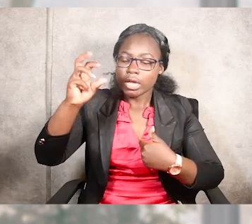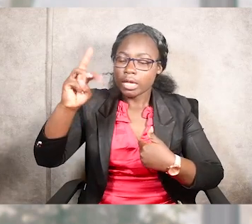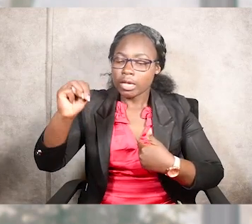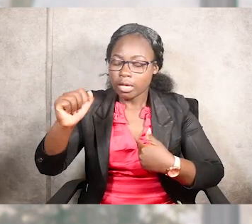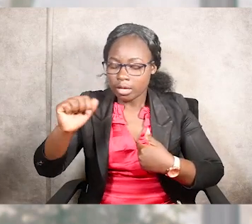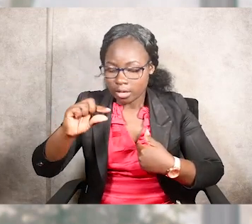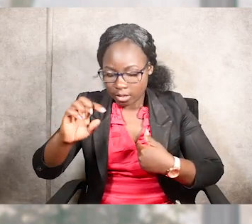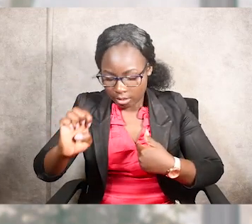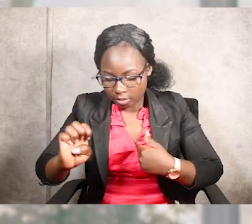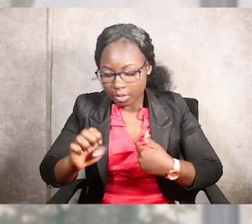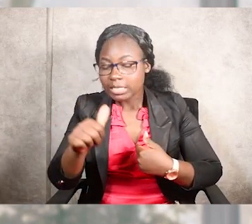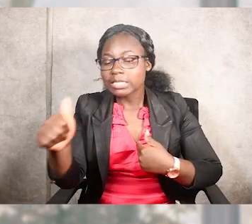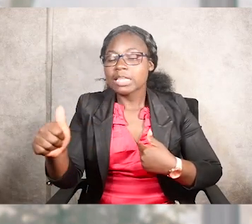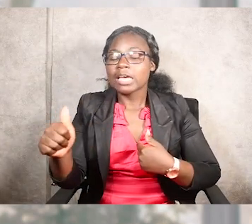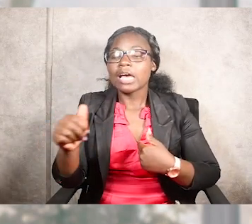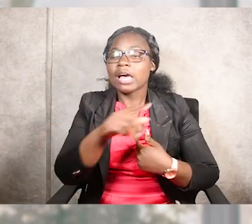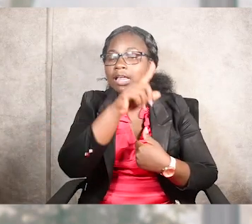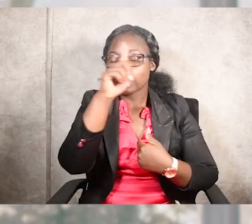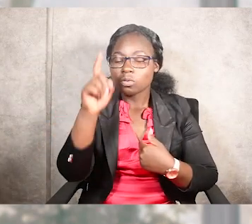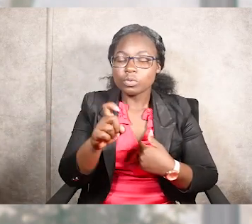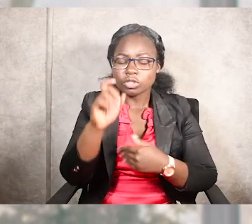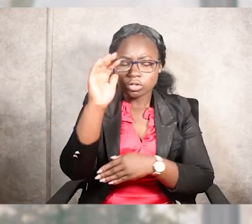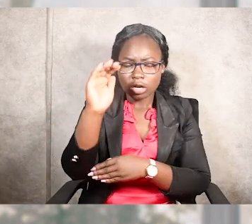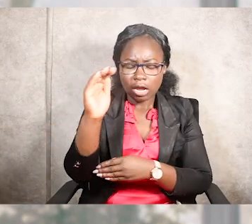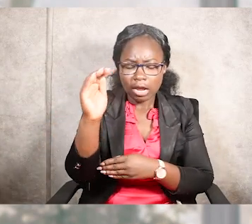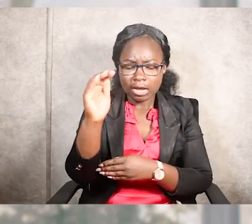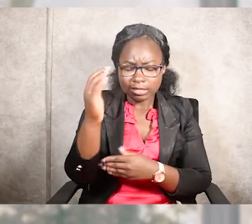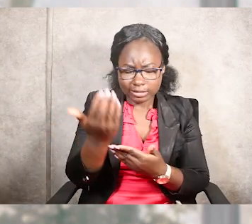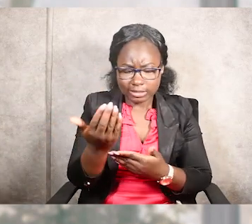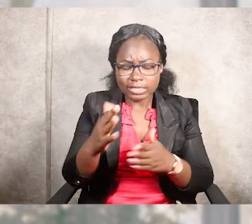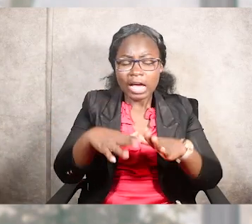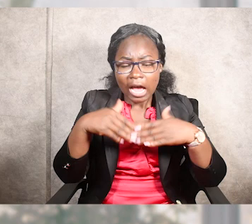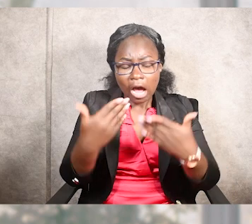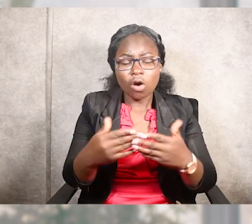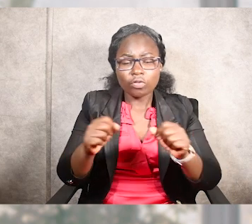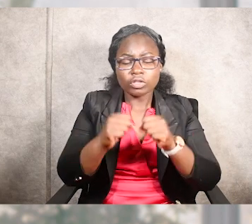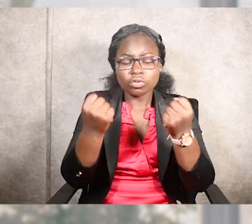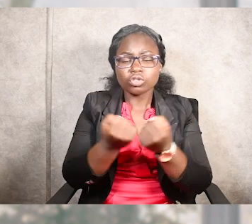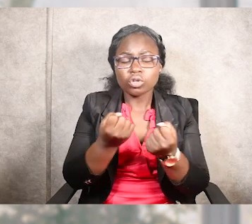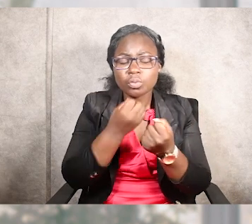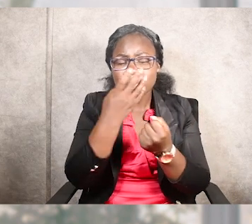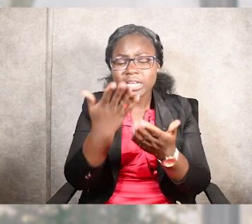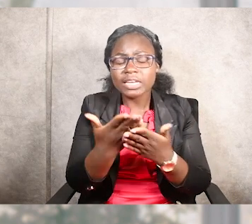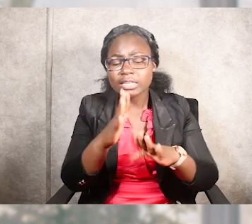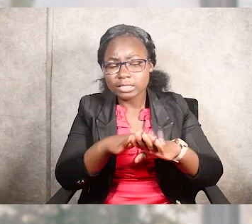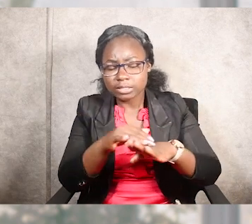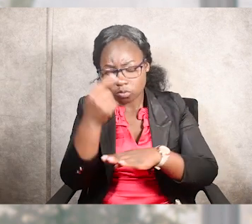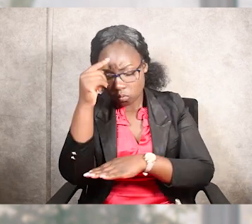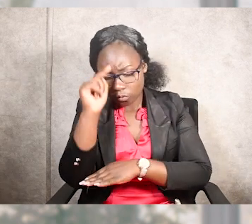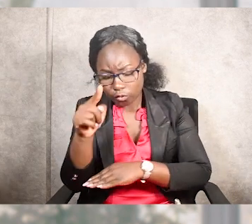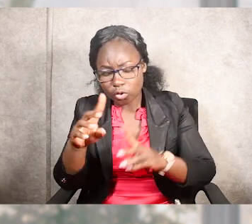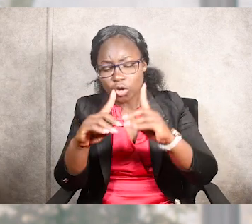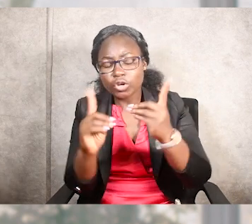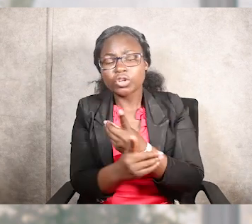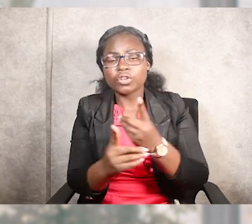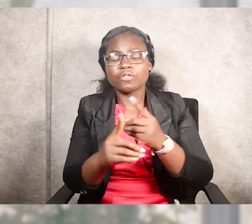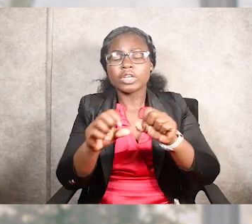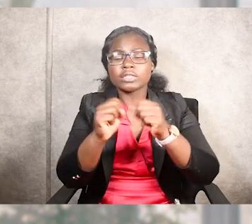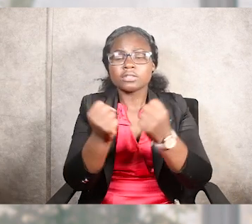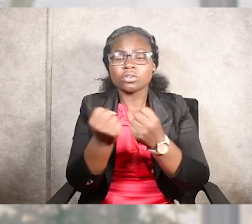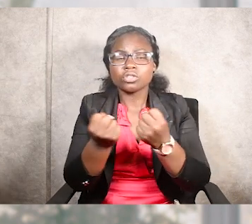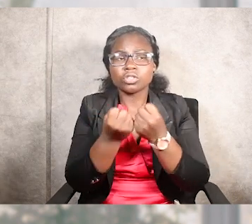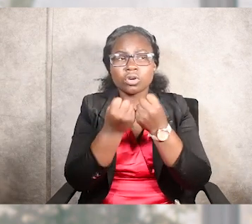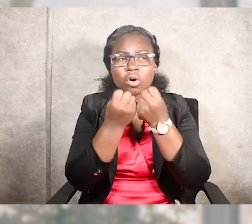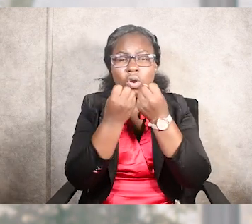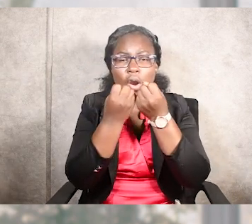Another question that has been asked by participants is which social media is good for you. Different social media platforms